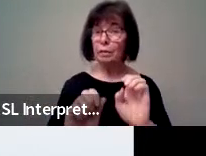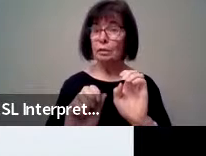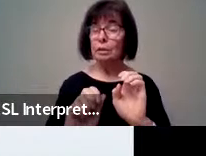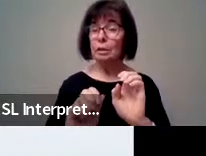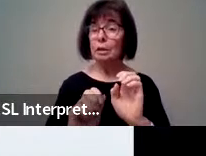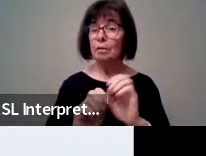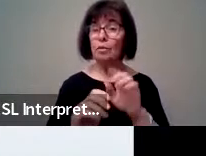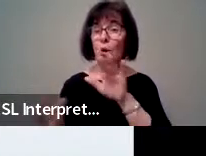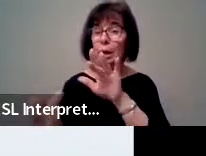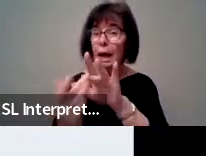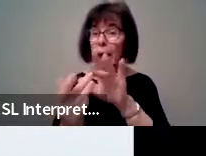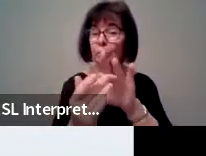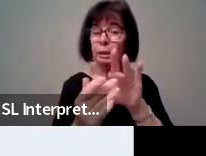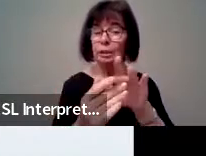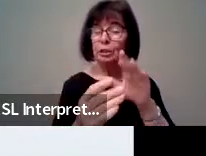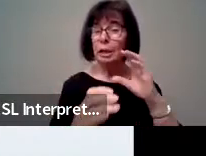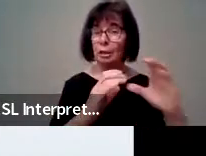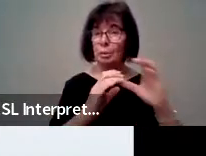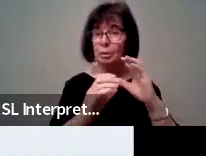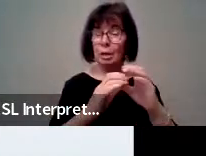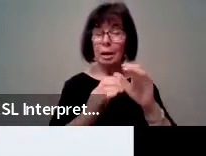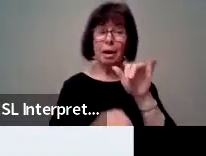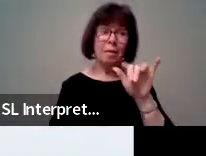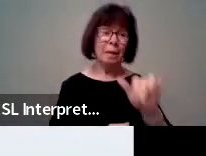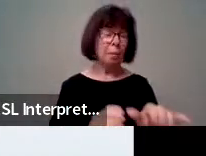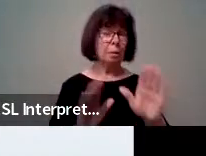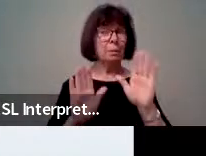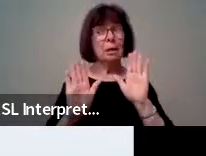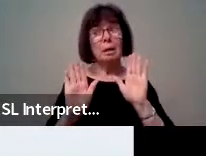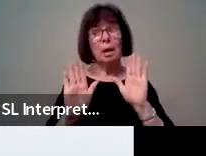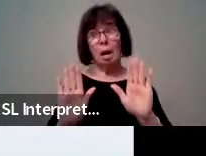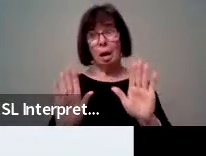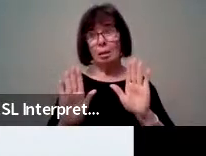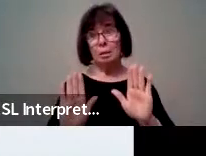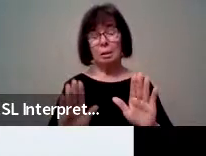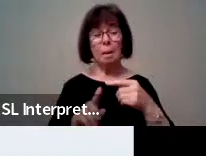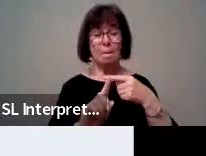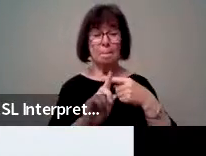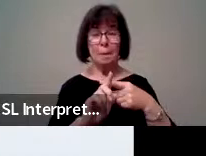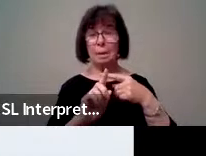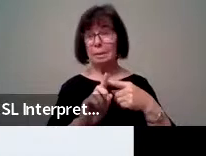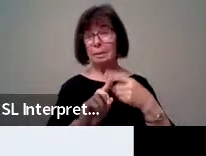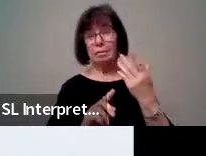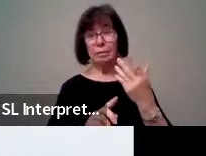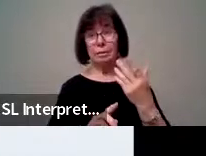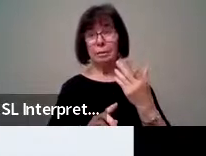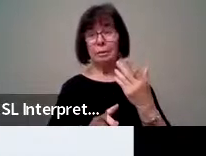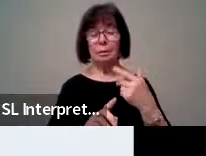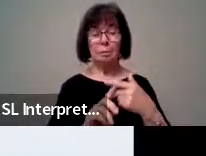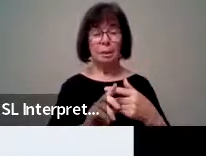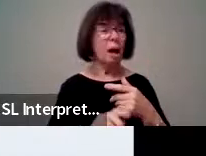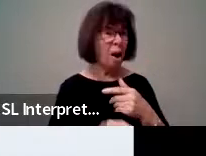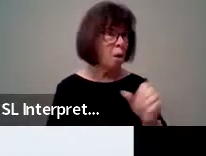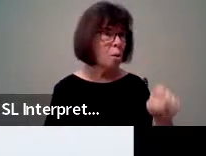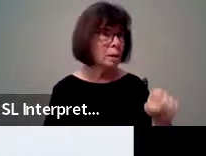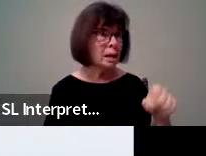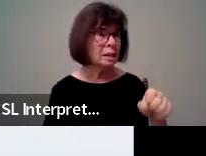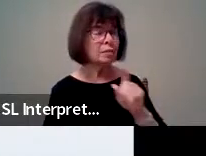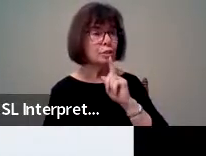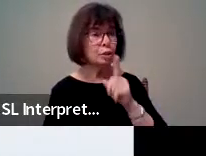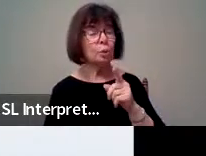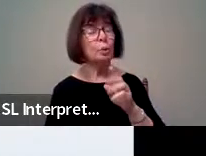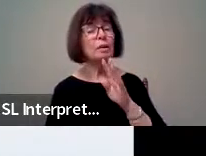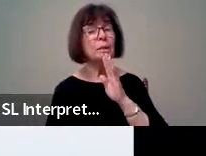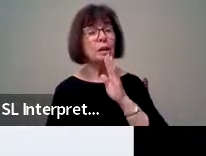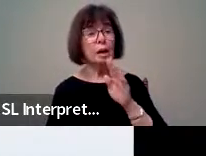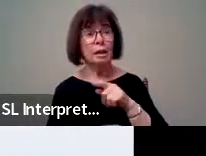that would be an excellent positive plus. Yes, absolutely. And we've actually been talking about